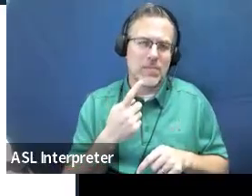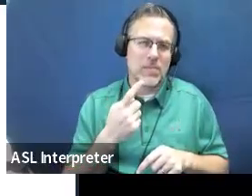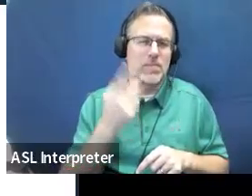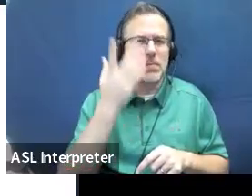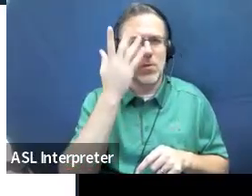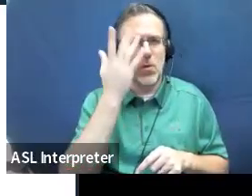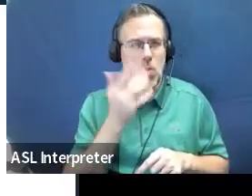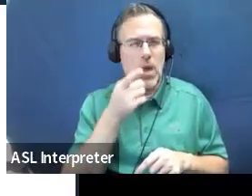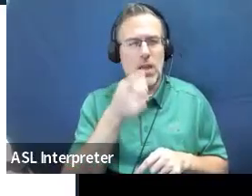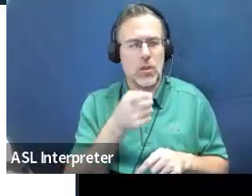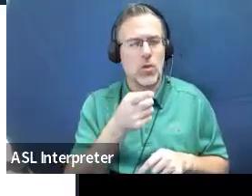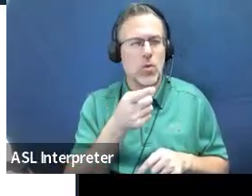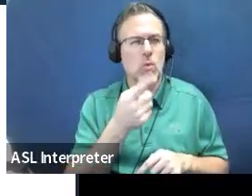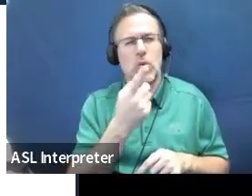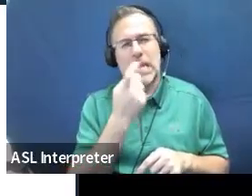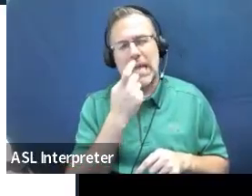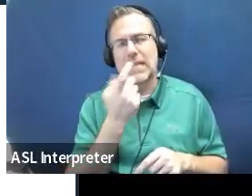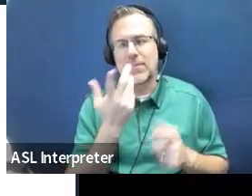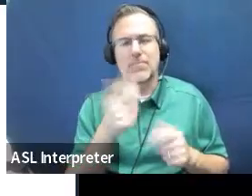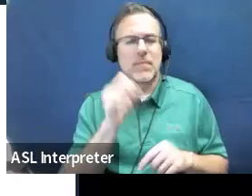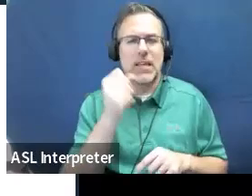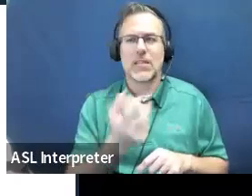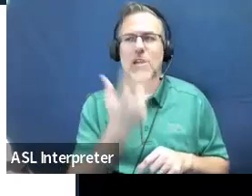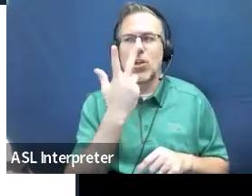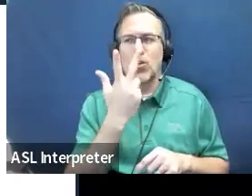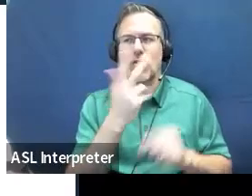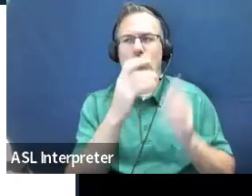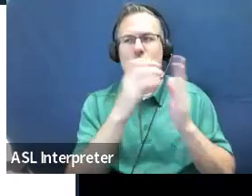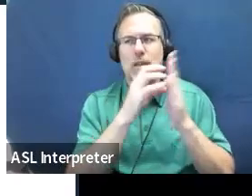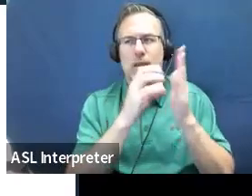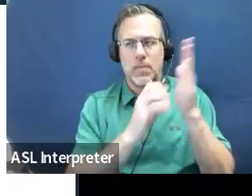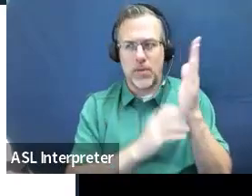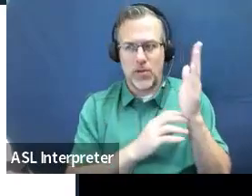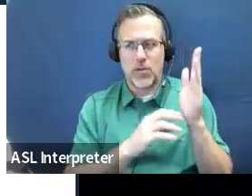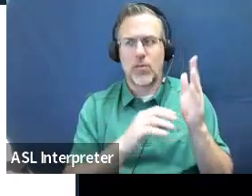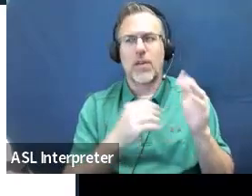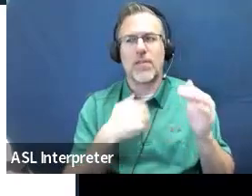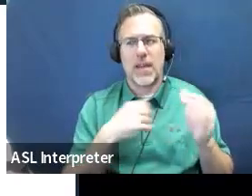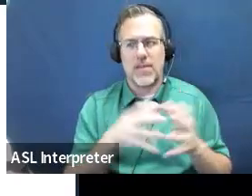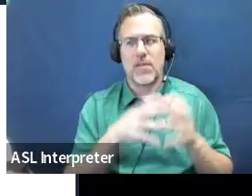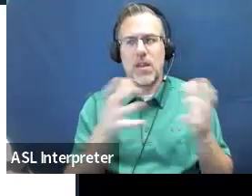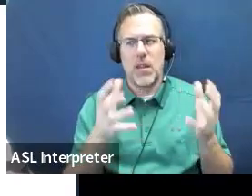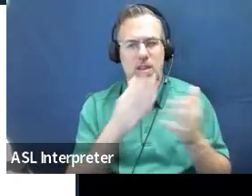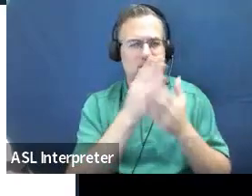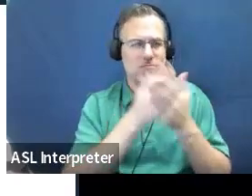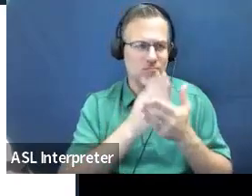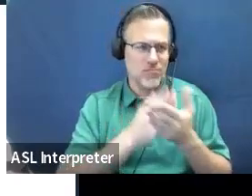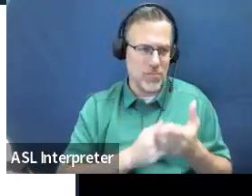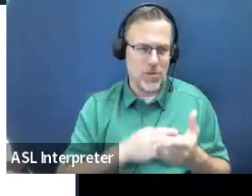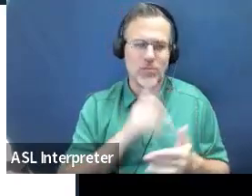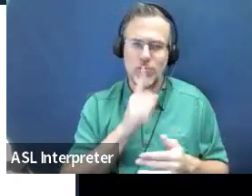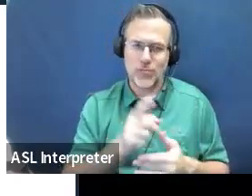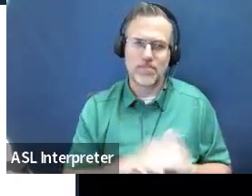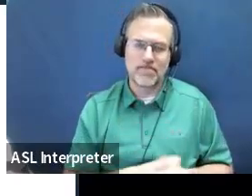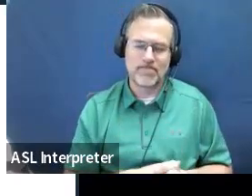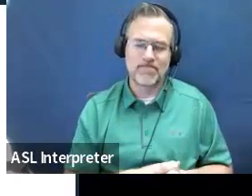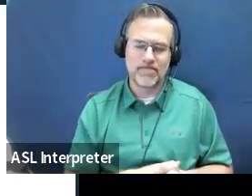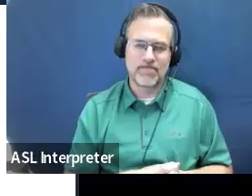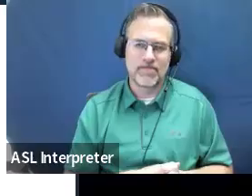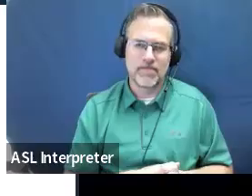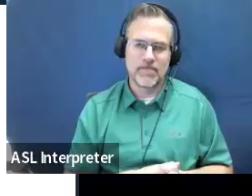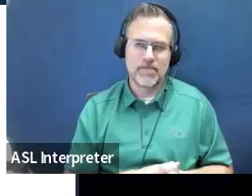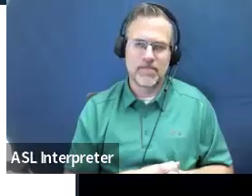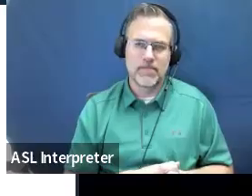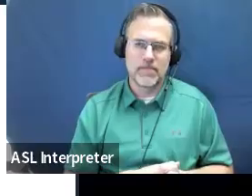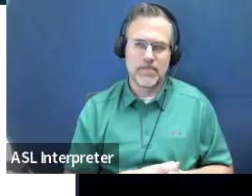why you would ask that questions because yes, a 3-paragraph essay does have a lot of components. Mhm. I think